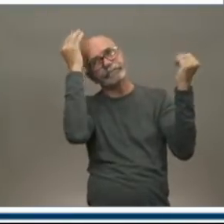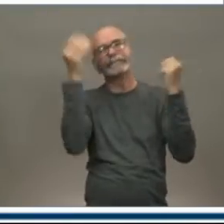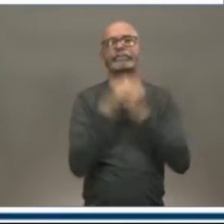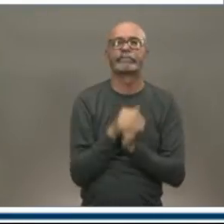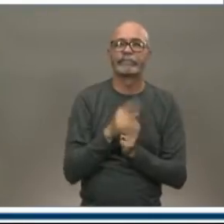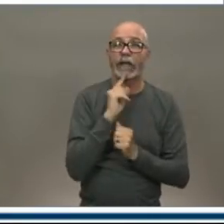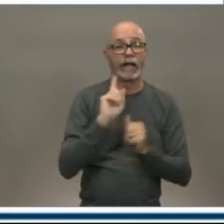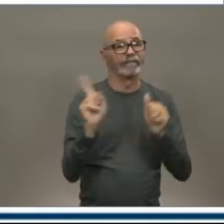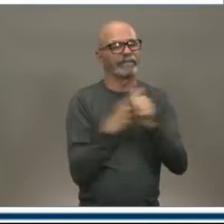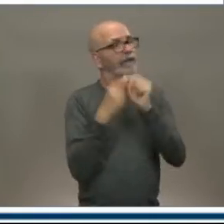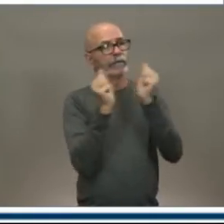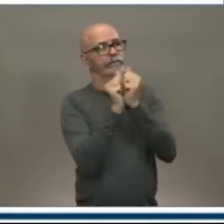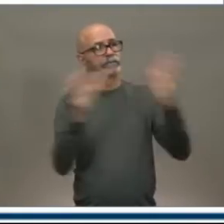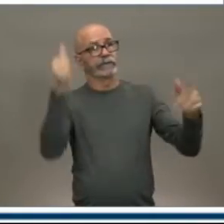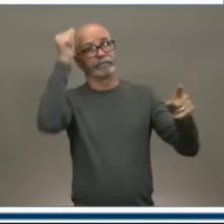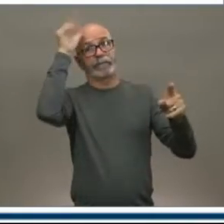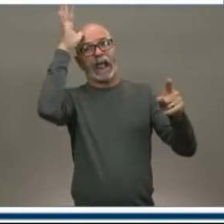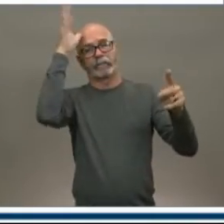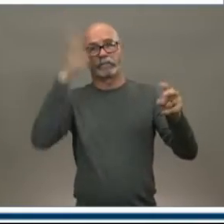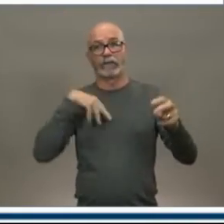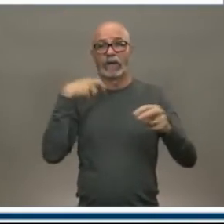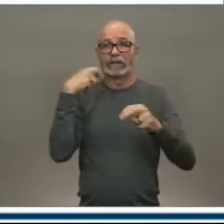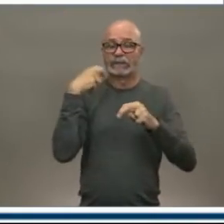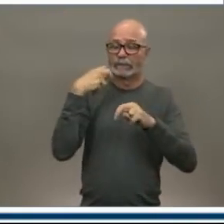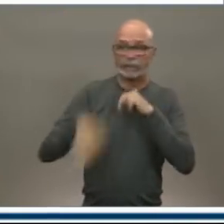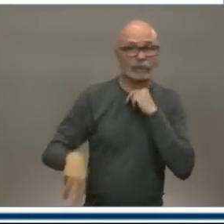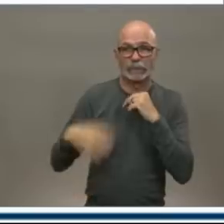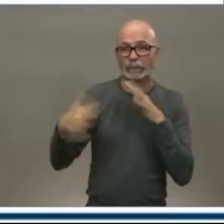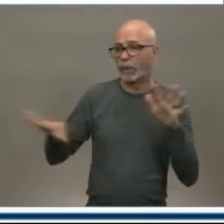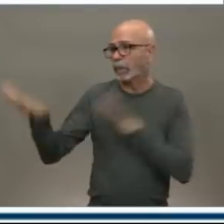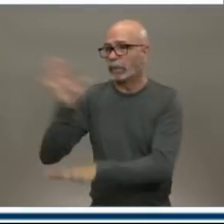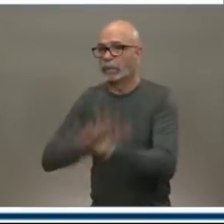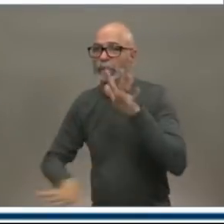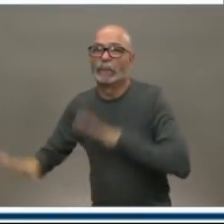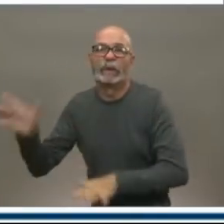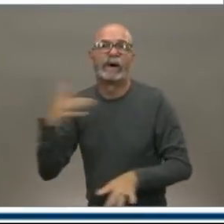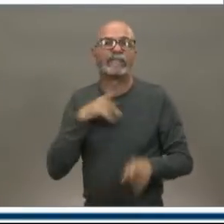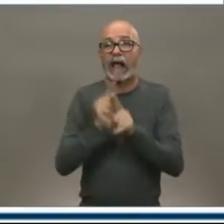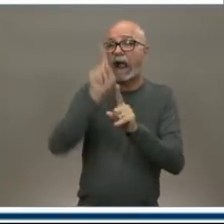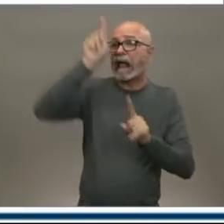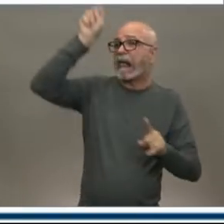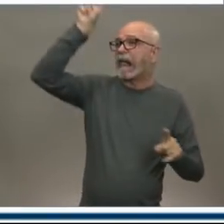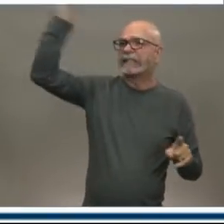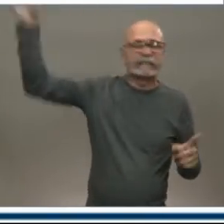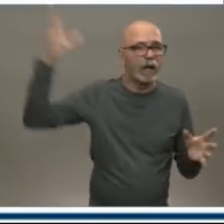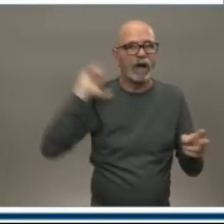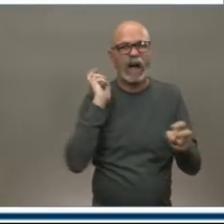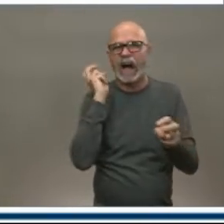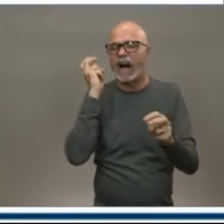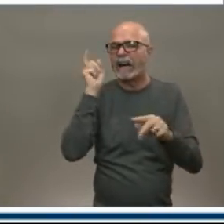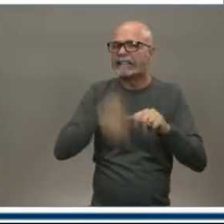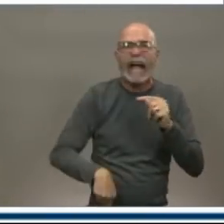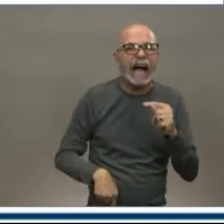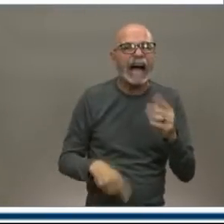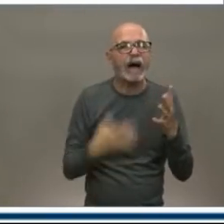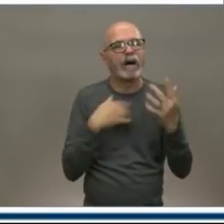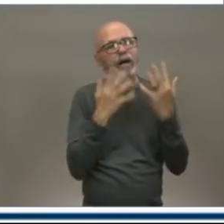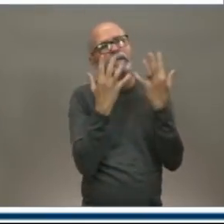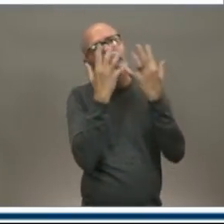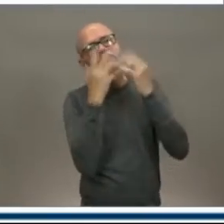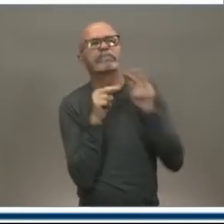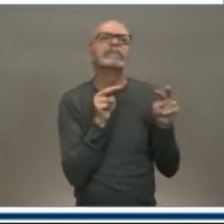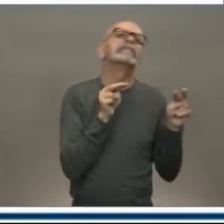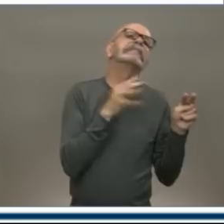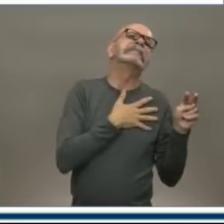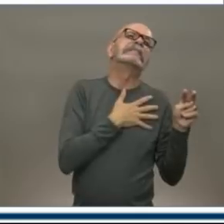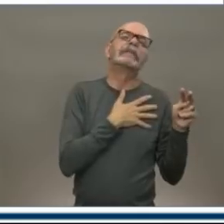father, was in another part of the country, and you didn't even have a chance to mourn him the way we normally would, like many Nova Scotians. But I want you to know